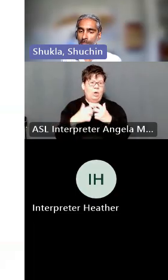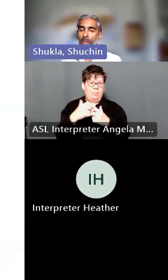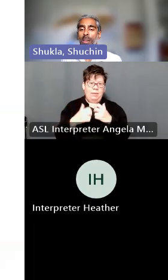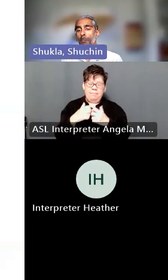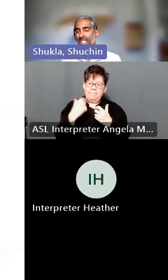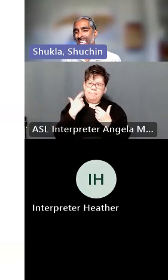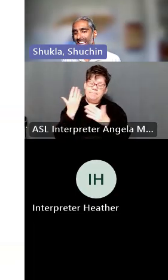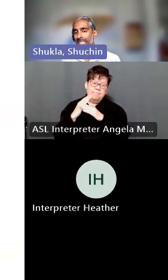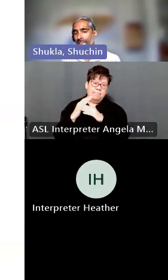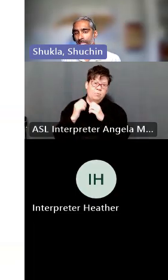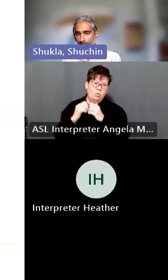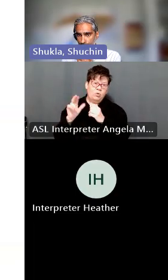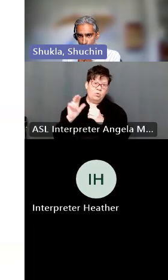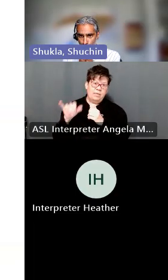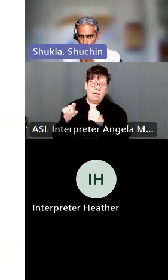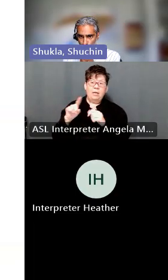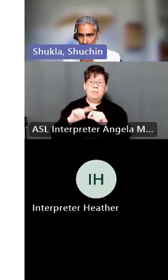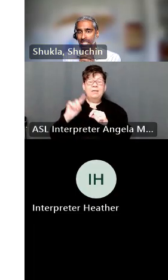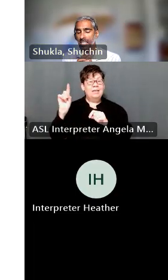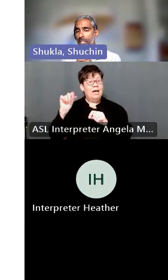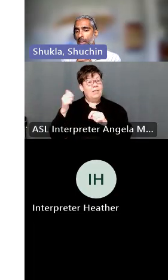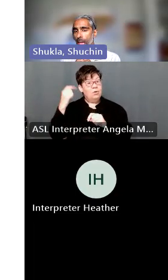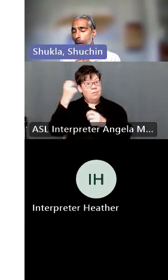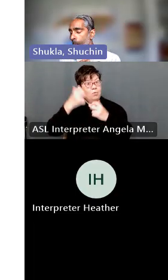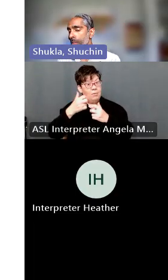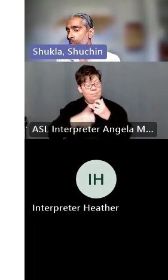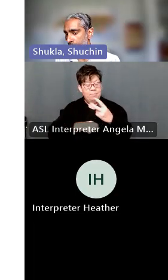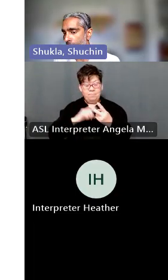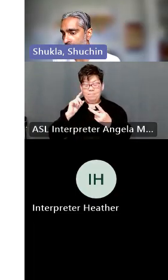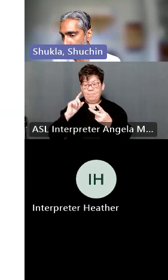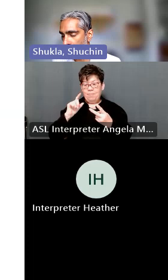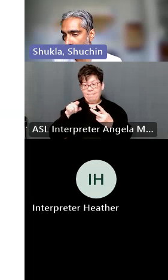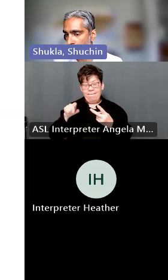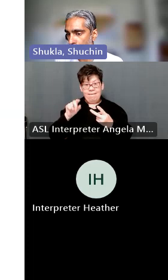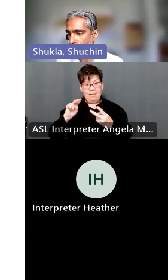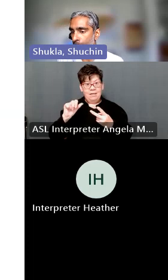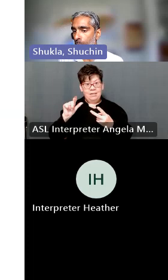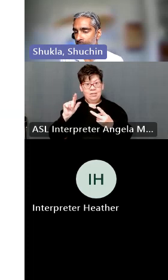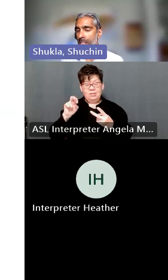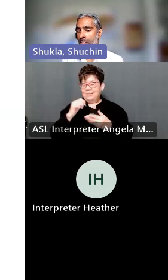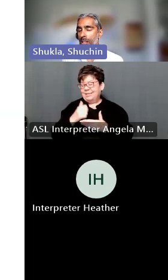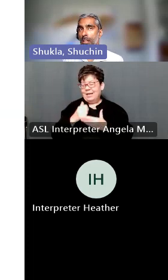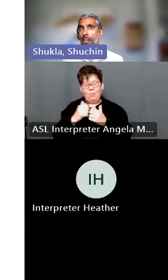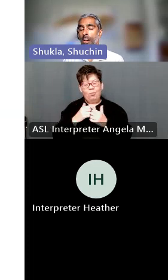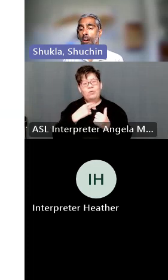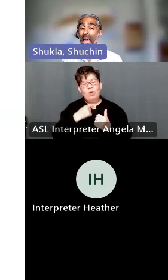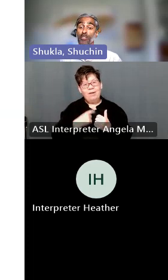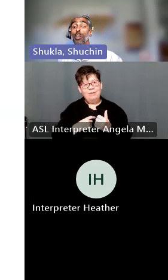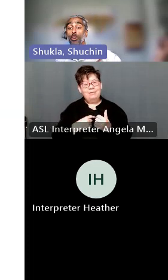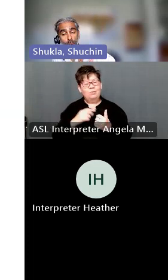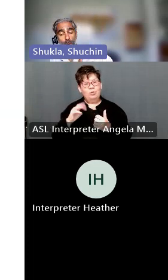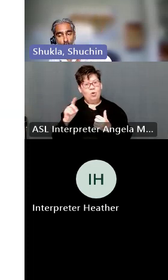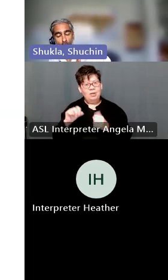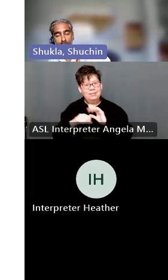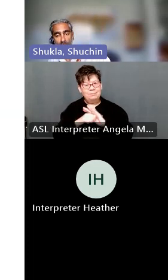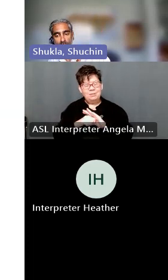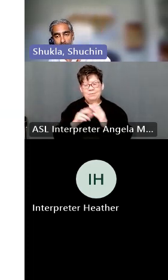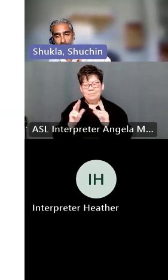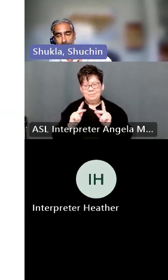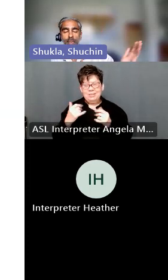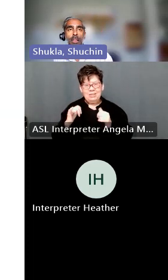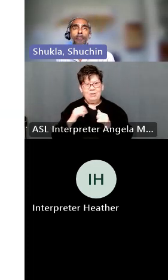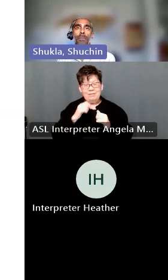this medication. But the second thing is it doesn't help with withdrawals and cravings. So people will still have to go through that